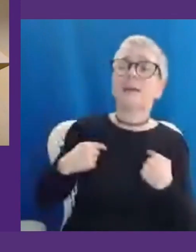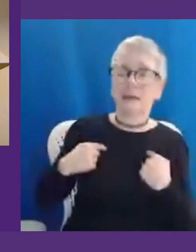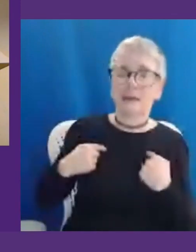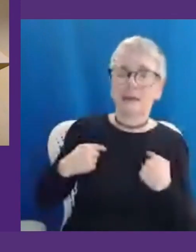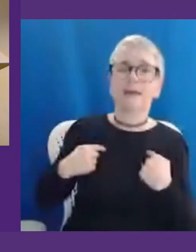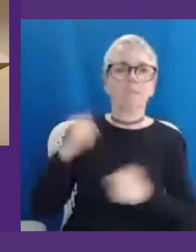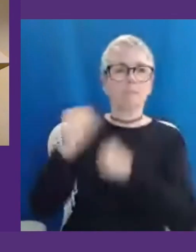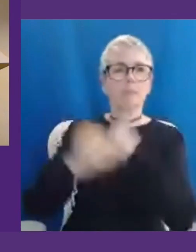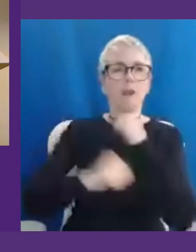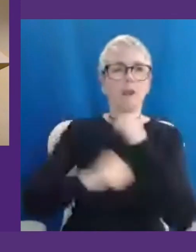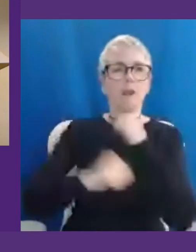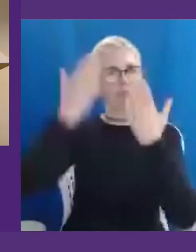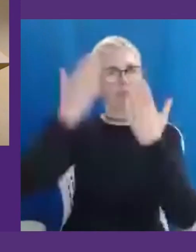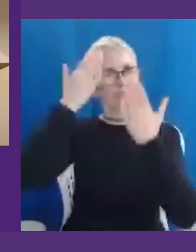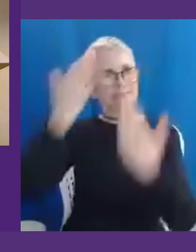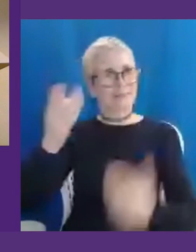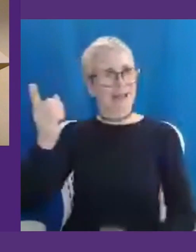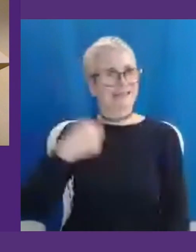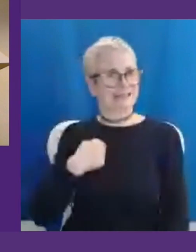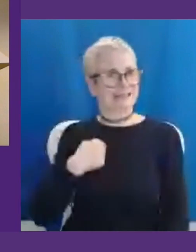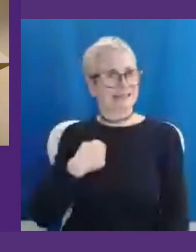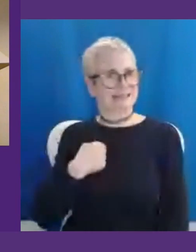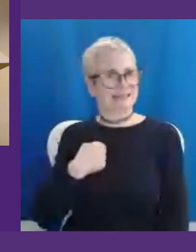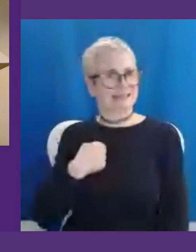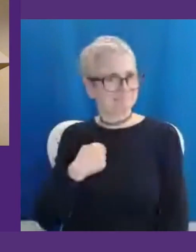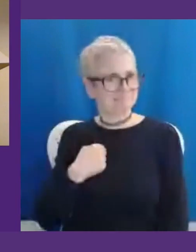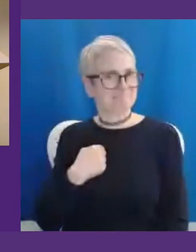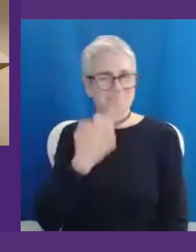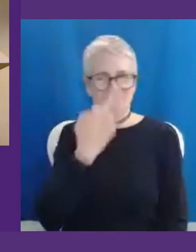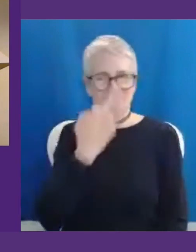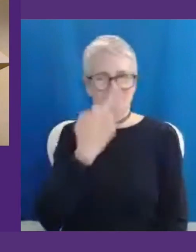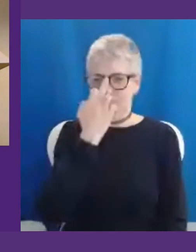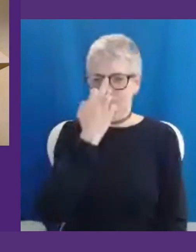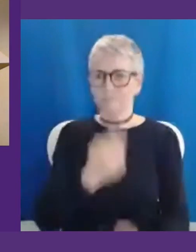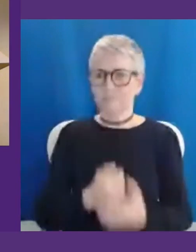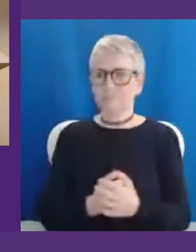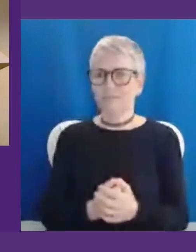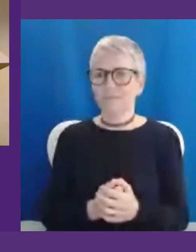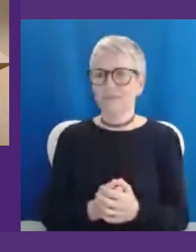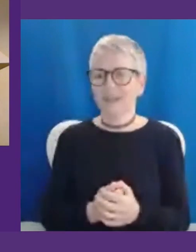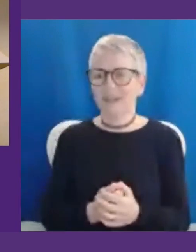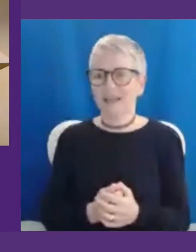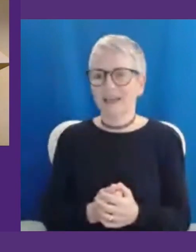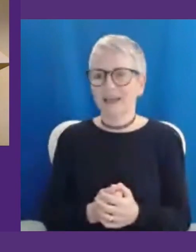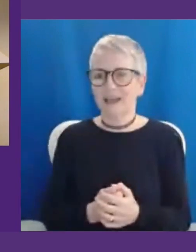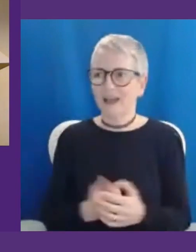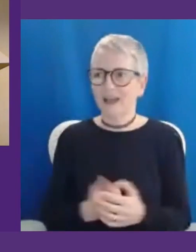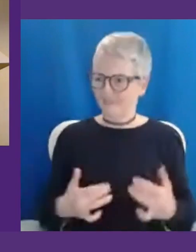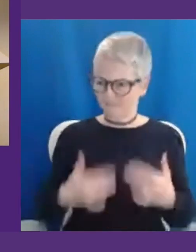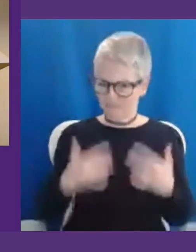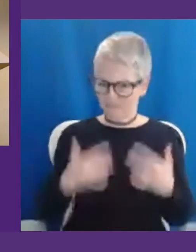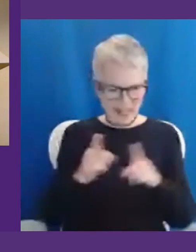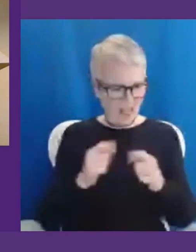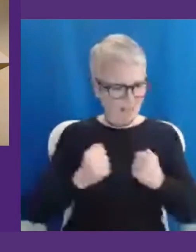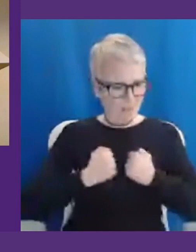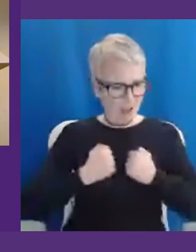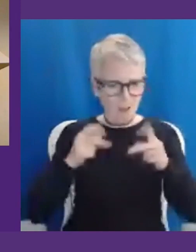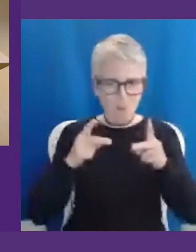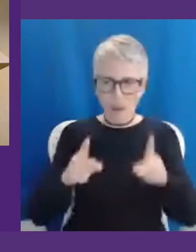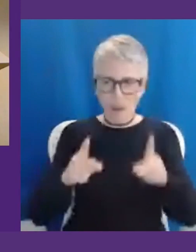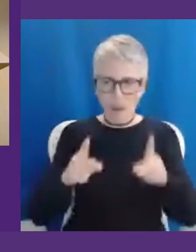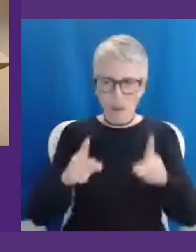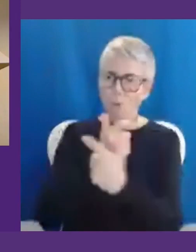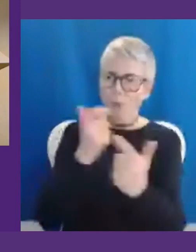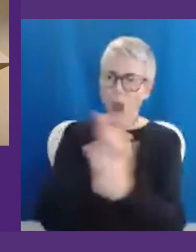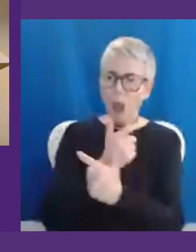that my humor kind of transcended my wobbliness and made